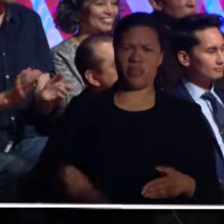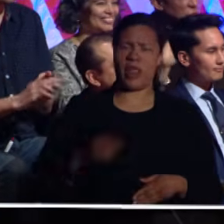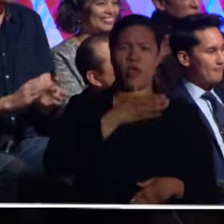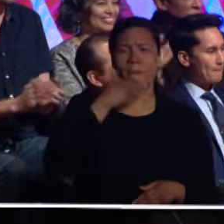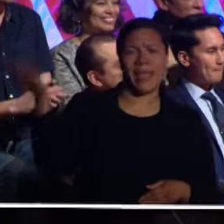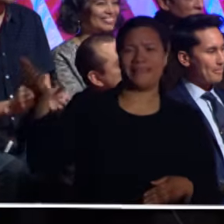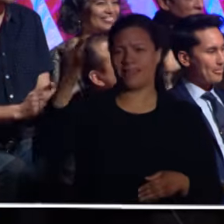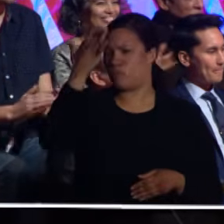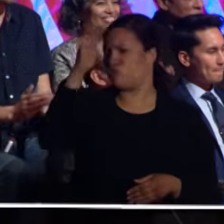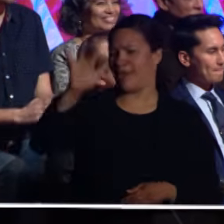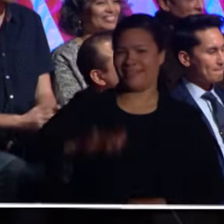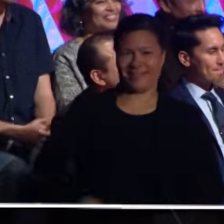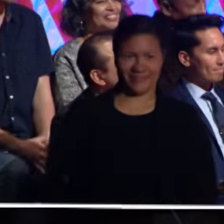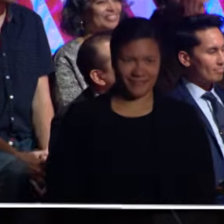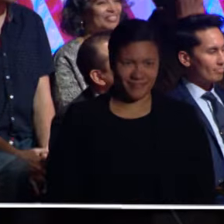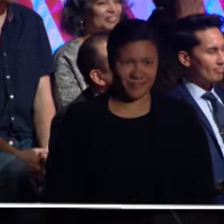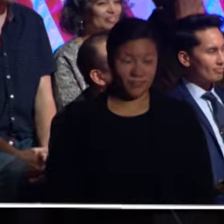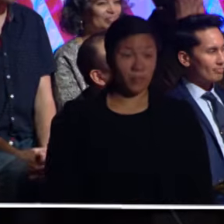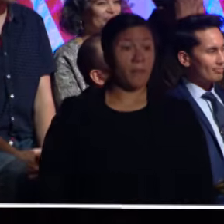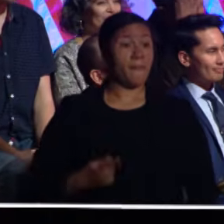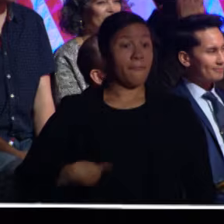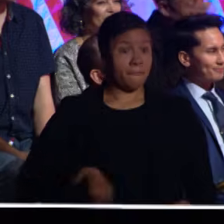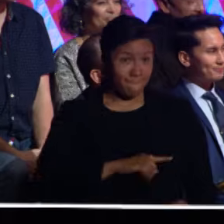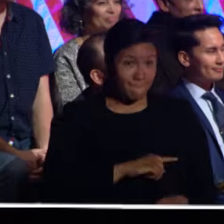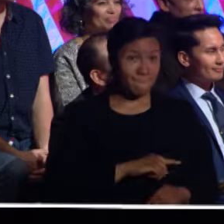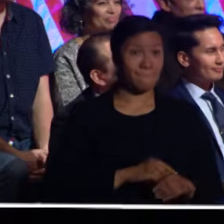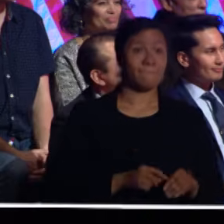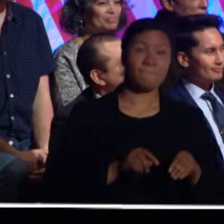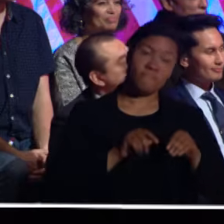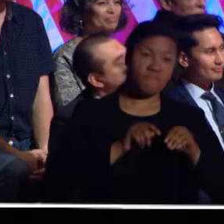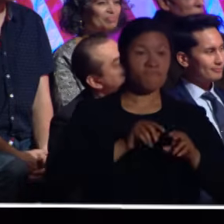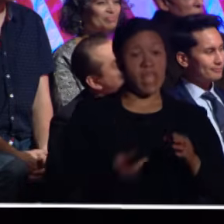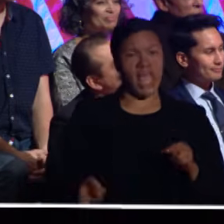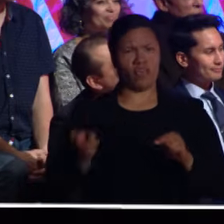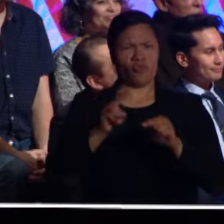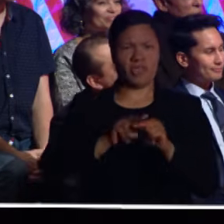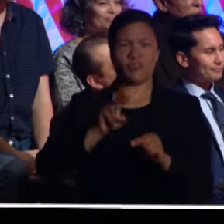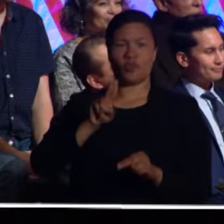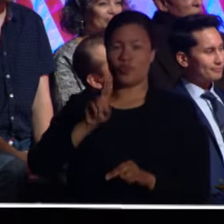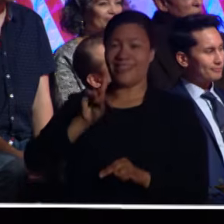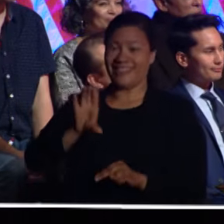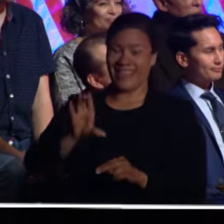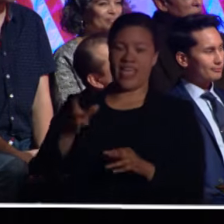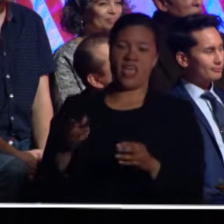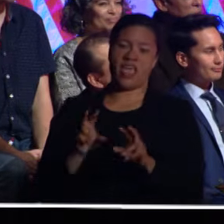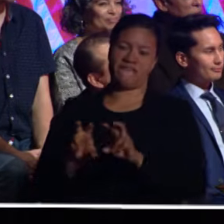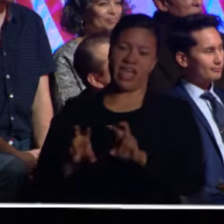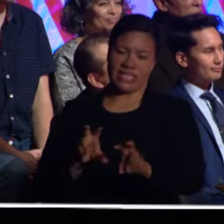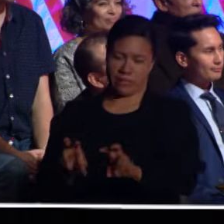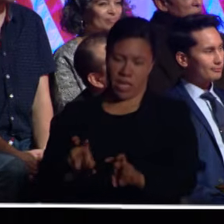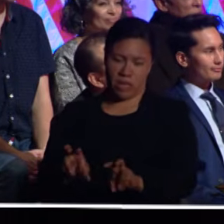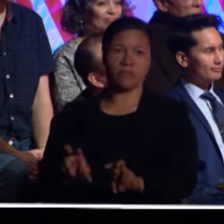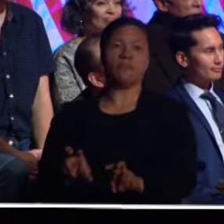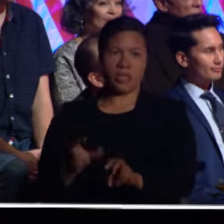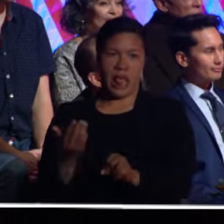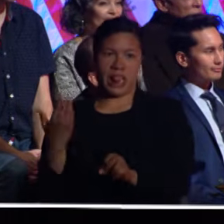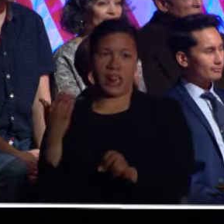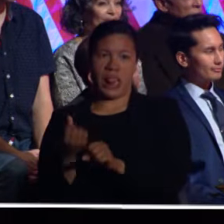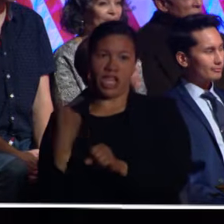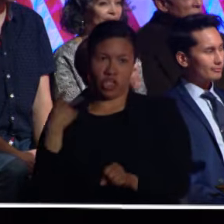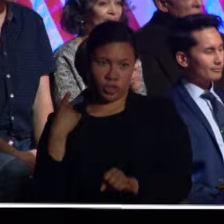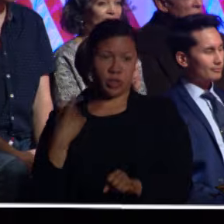And to build on our increased UDC investment in the last budget, we are providing funding for UDC